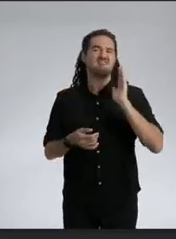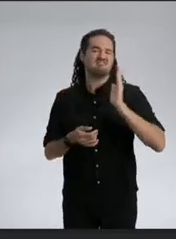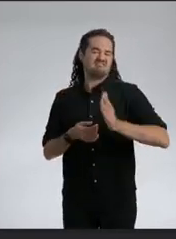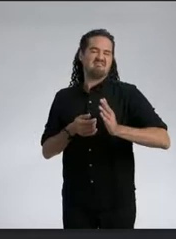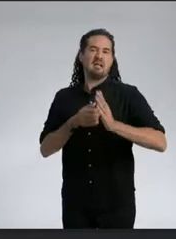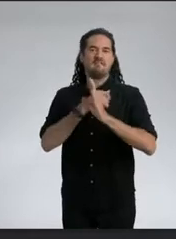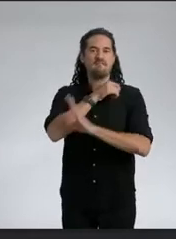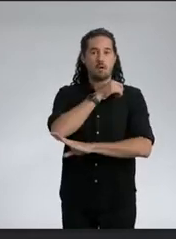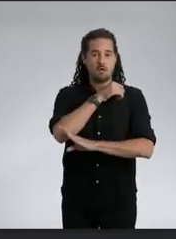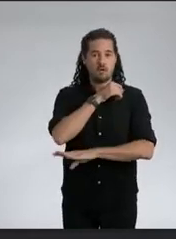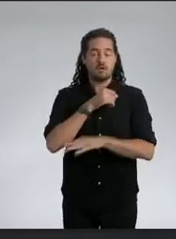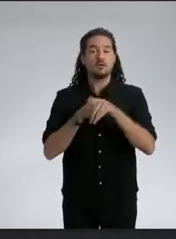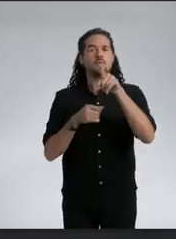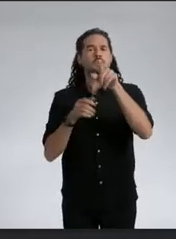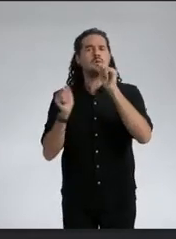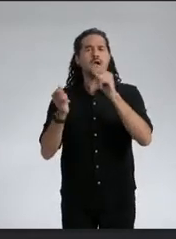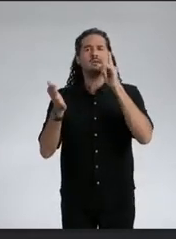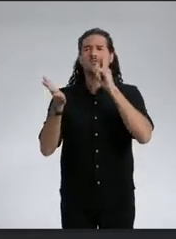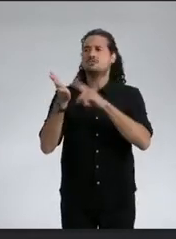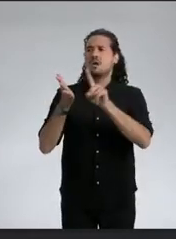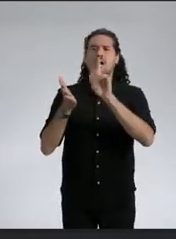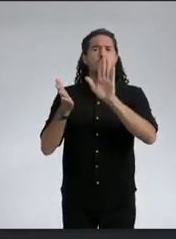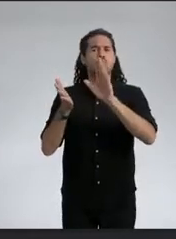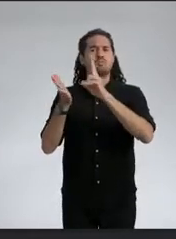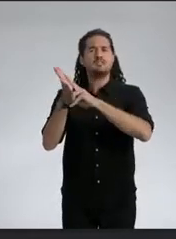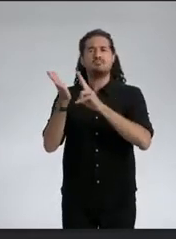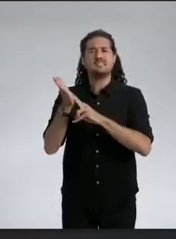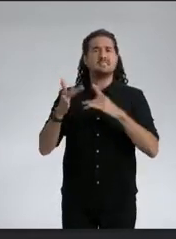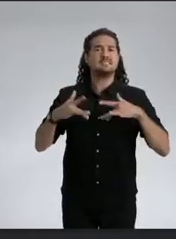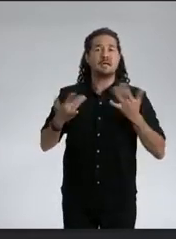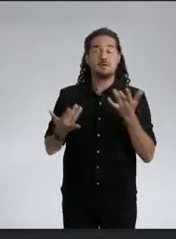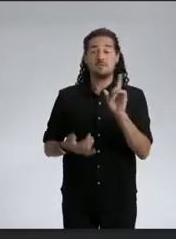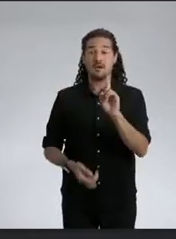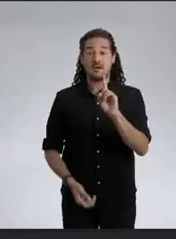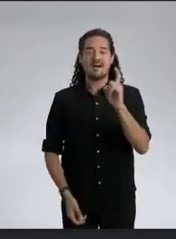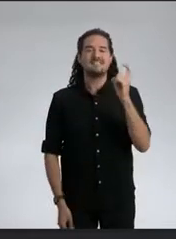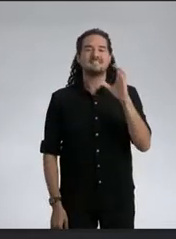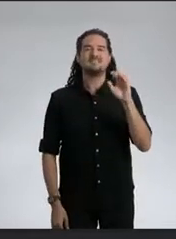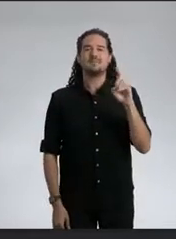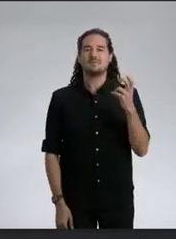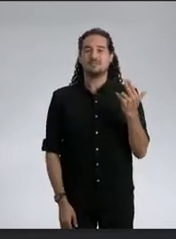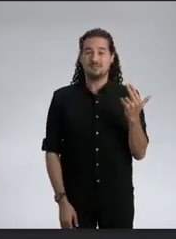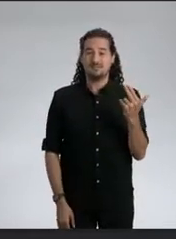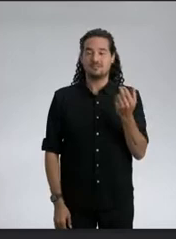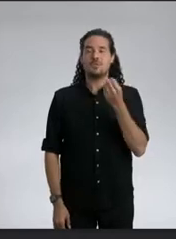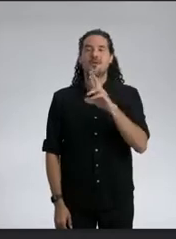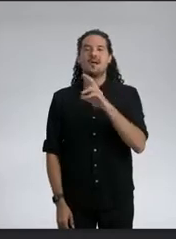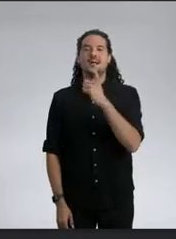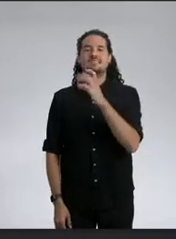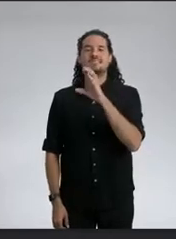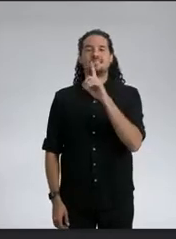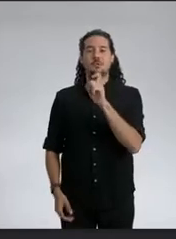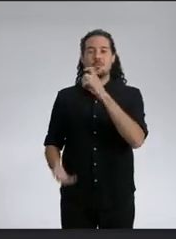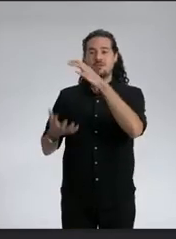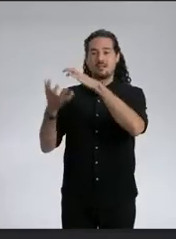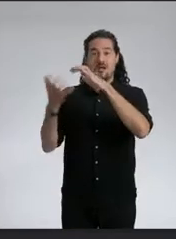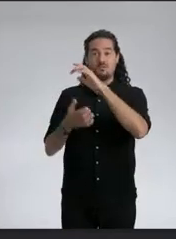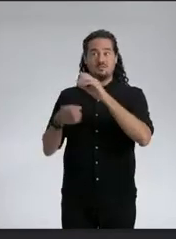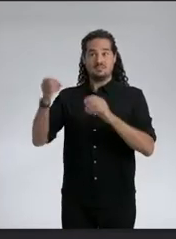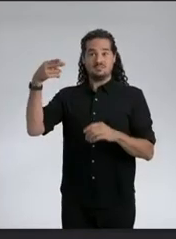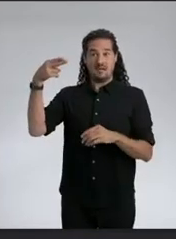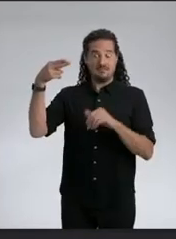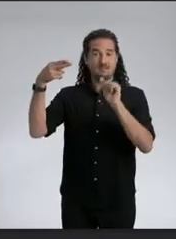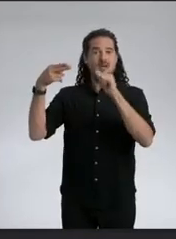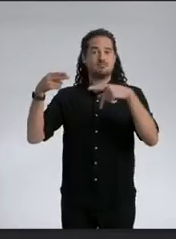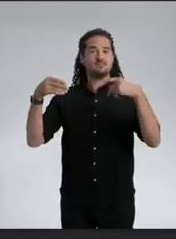registration status from inside Xcode 13 or the Xcode Cloud tab in App Store Connect. In addition to everything you've